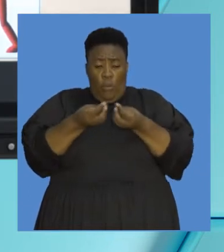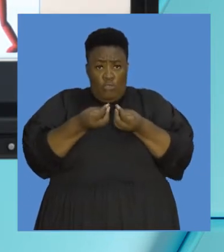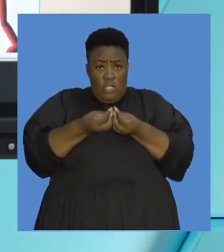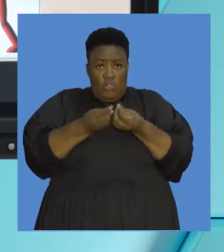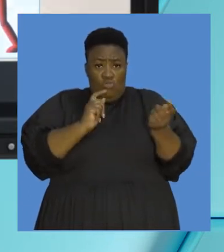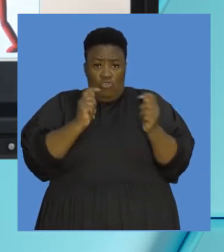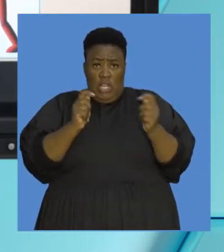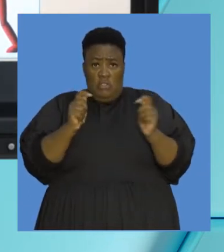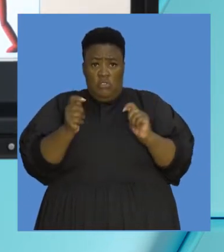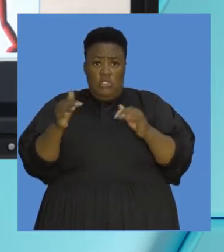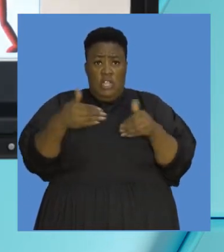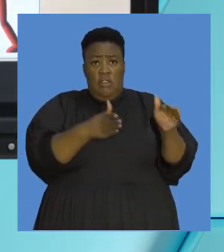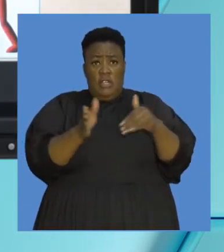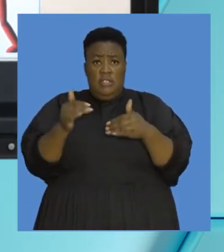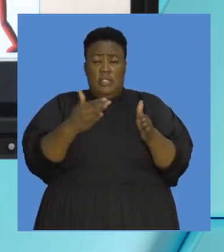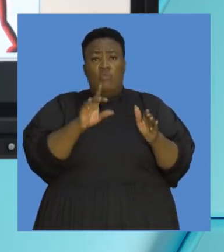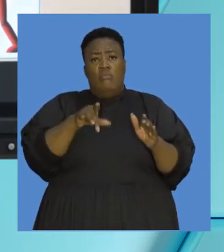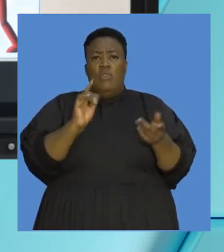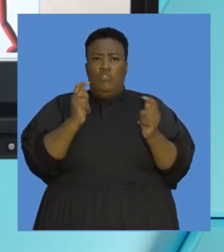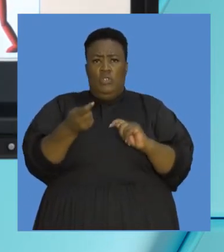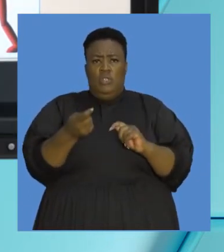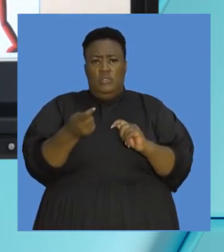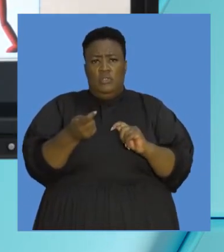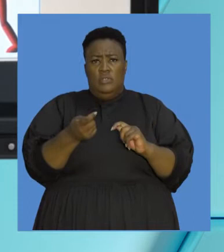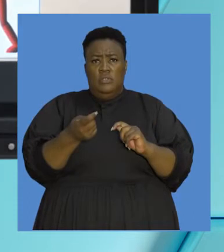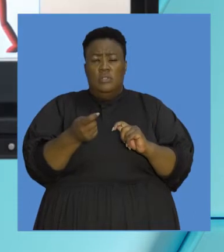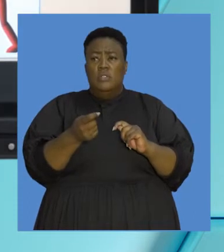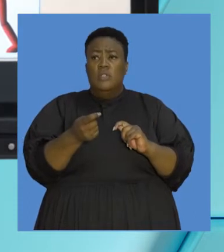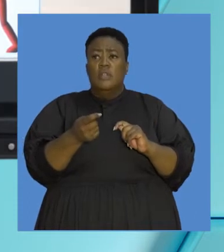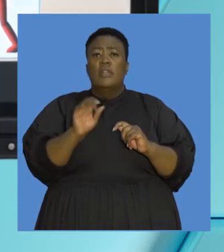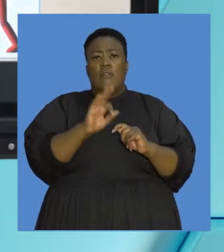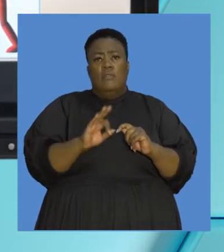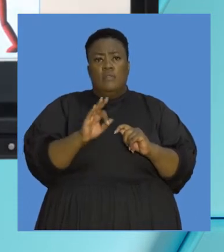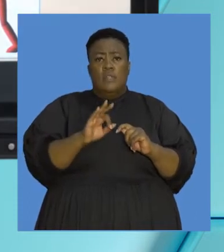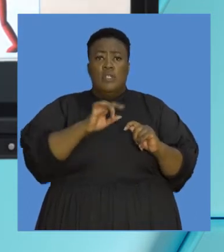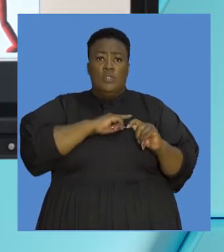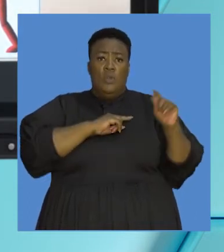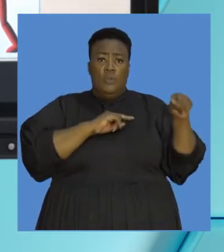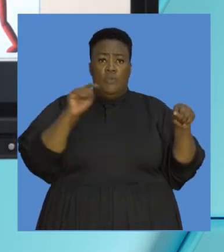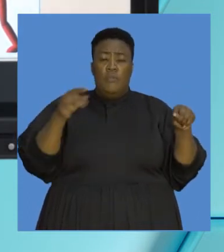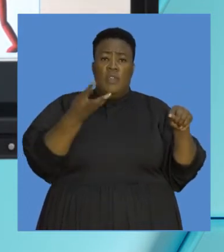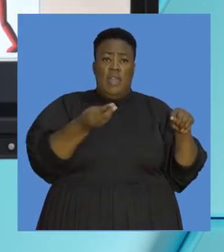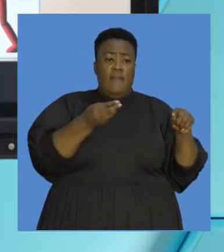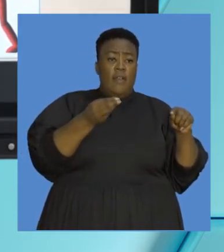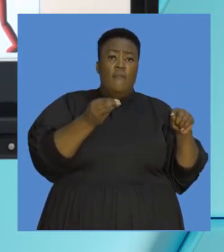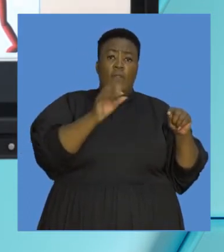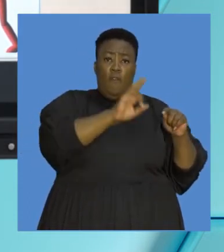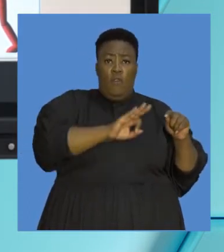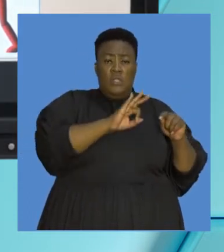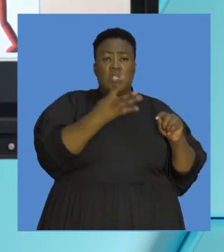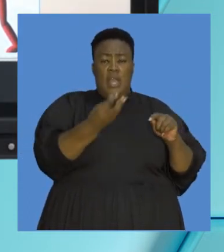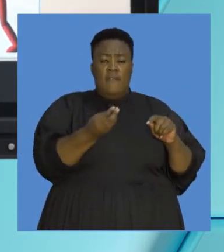on the object. So the net force isn't zero anymore, okay? Because the forces are vectors. They have size